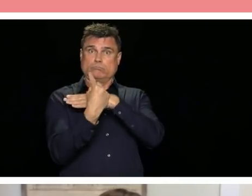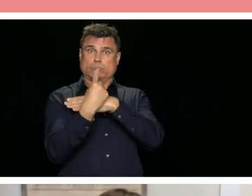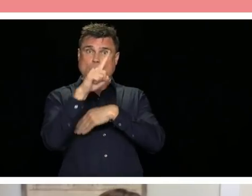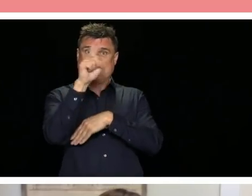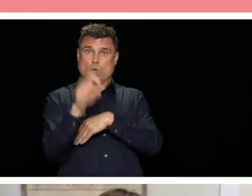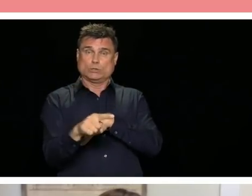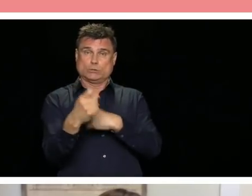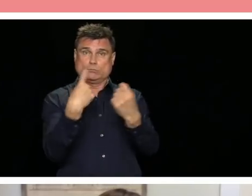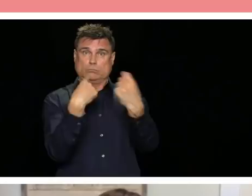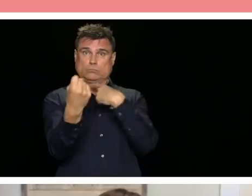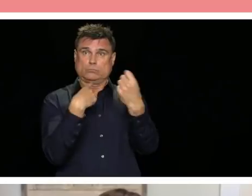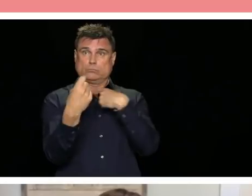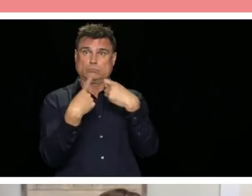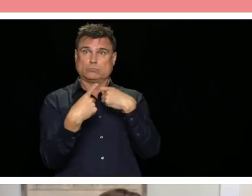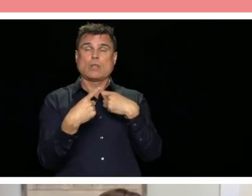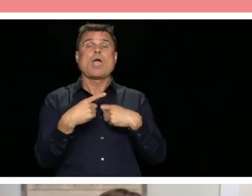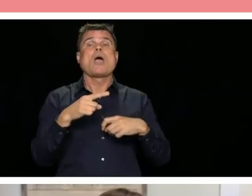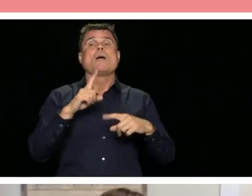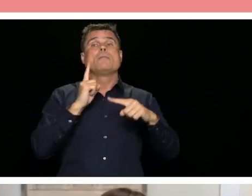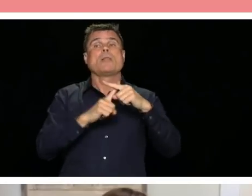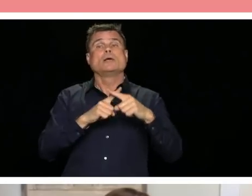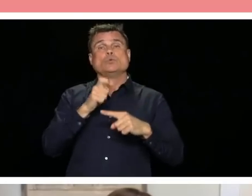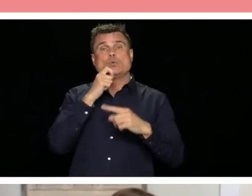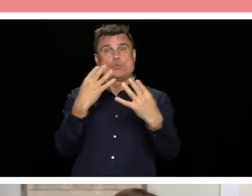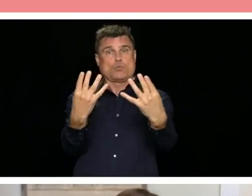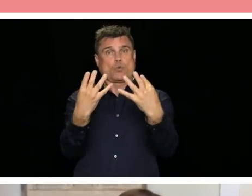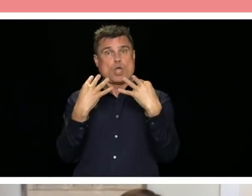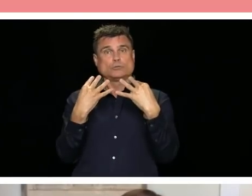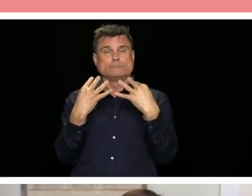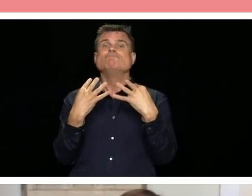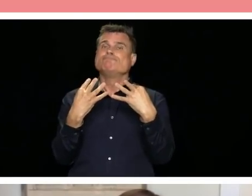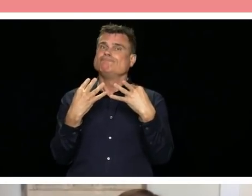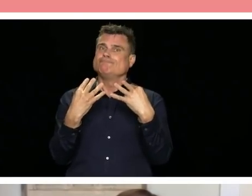this virtual town hall to discuss one of my